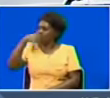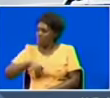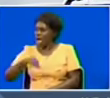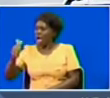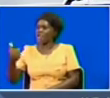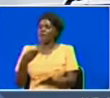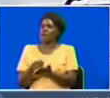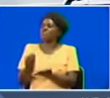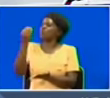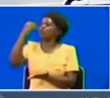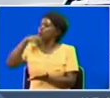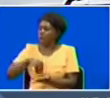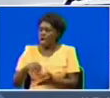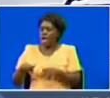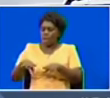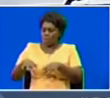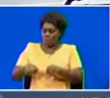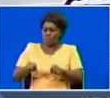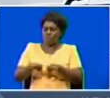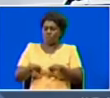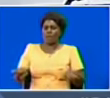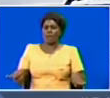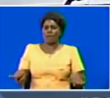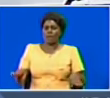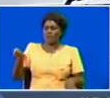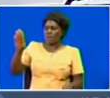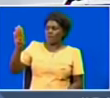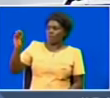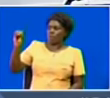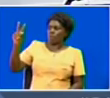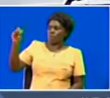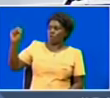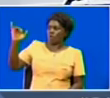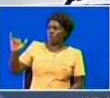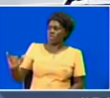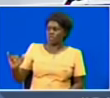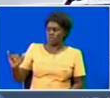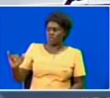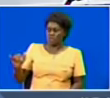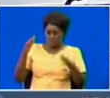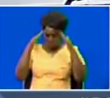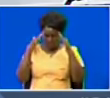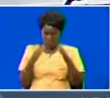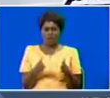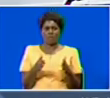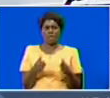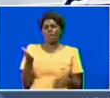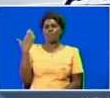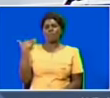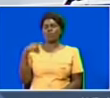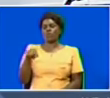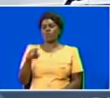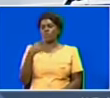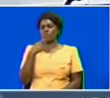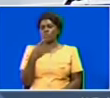the land grabbed. All right. Let's talk about Boni. Let's first concentrate on Boni a bit. Yes. So earlier on, you were also